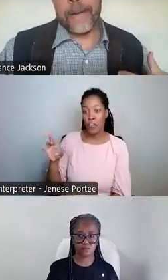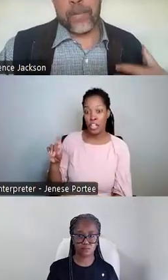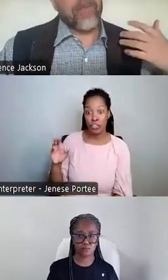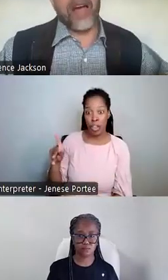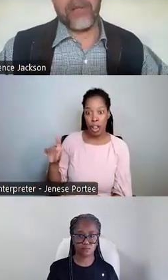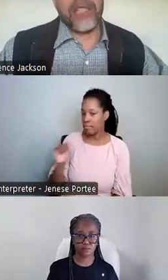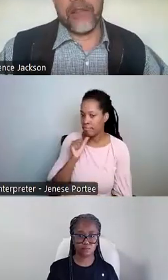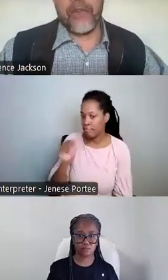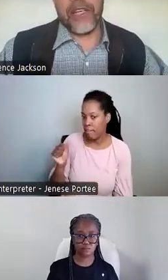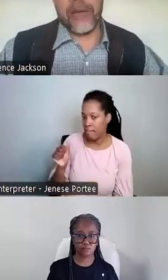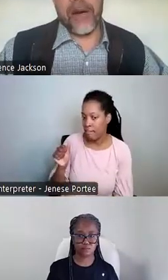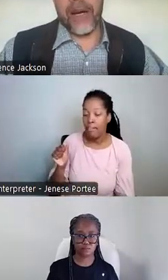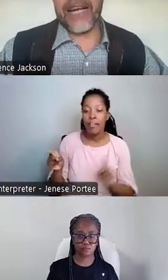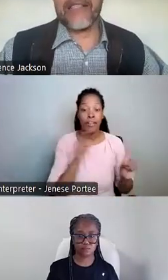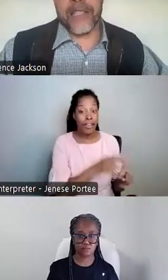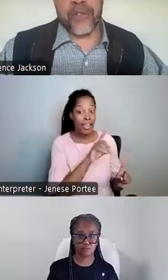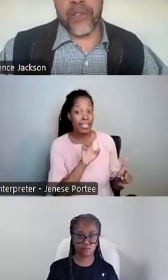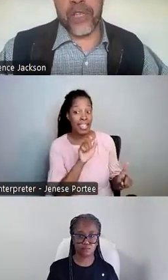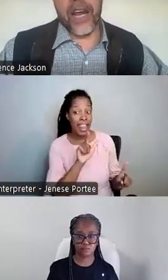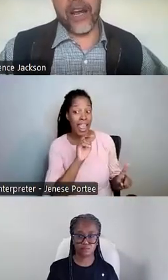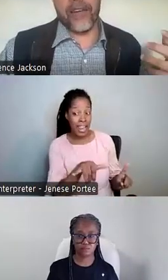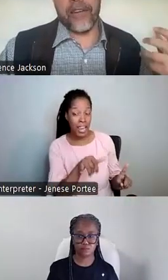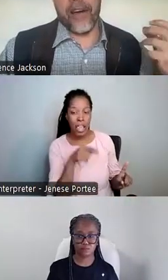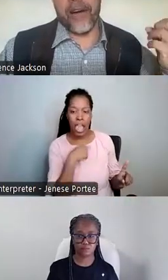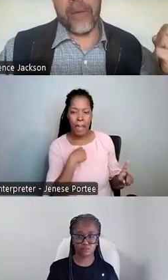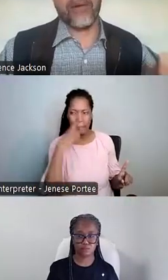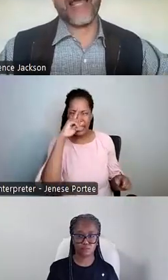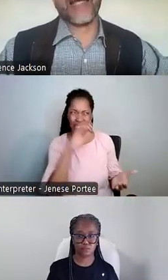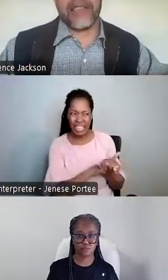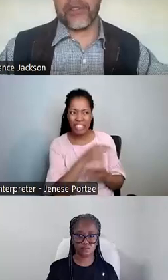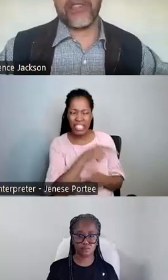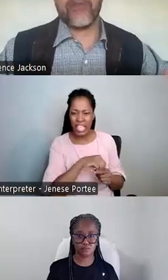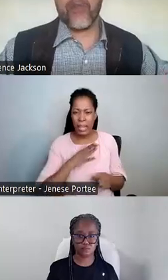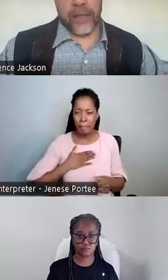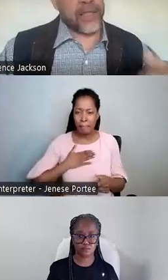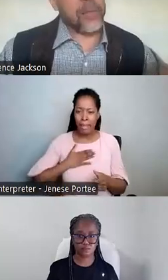like, I believe in my ancestry, and my Black